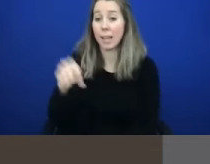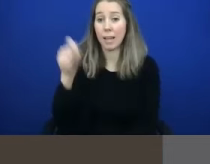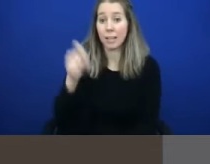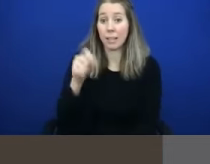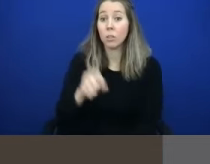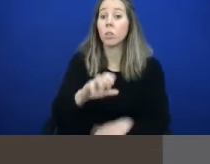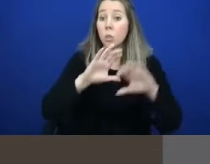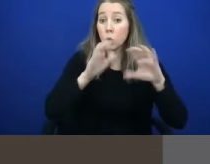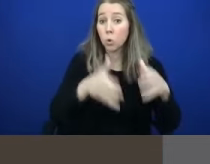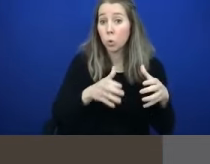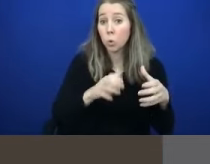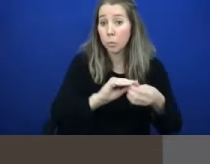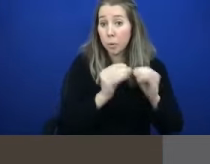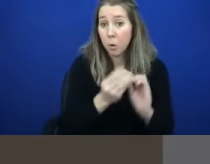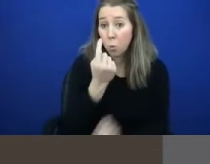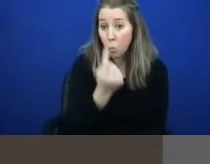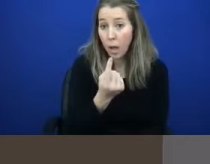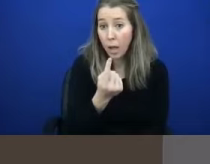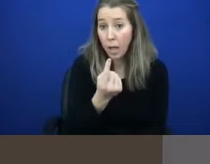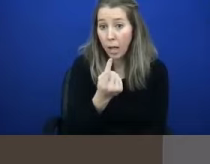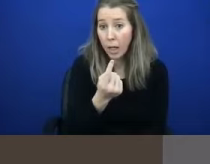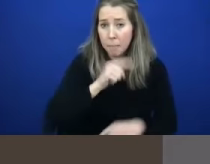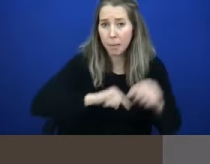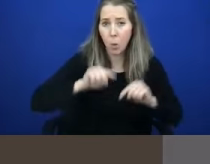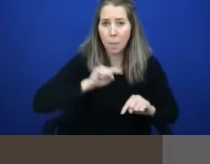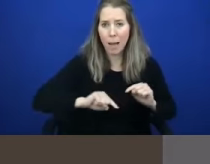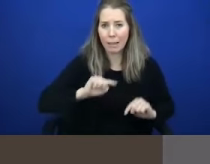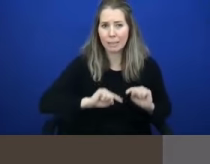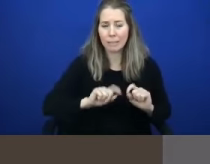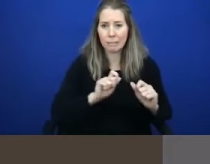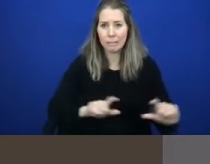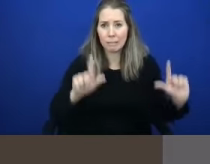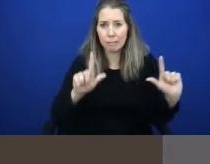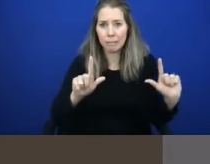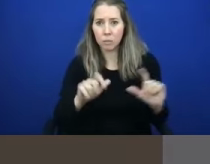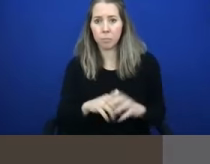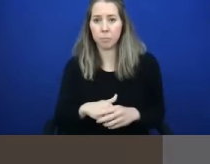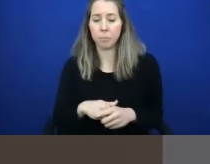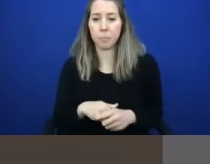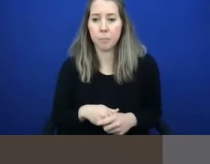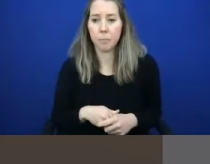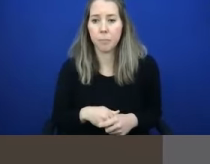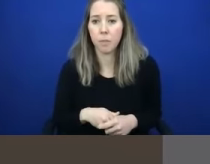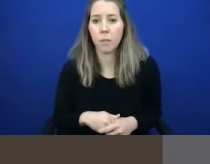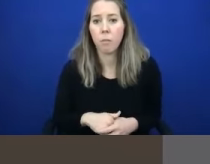group number 1, let me go back to my other paper here.